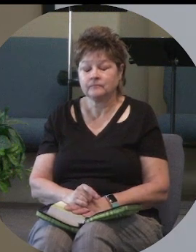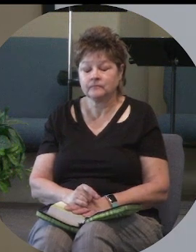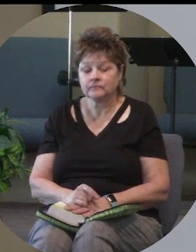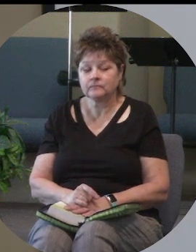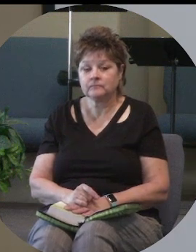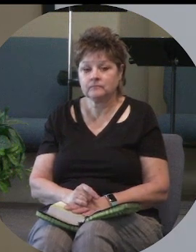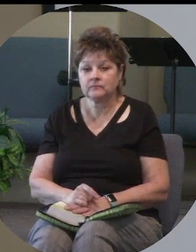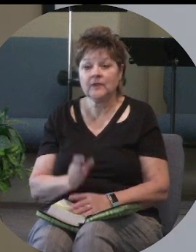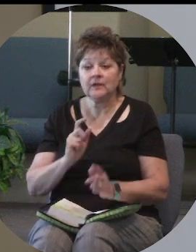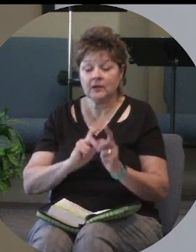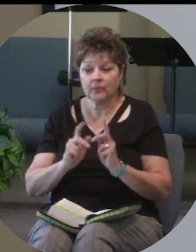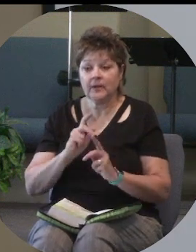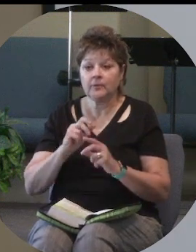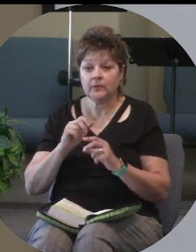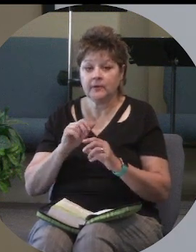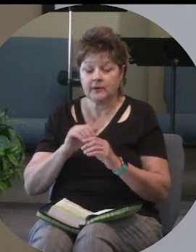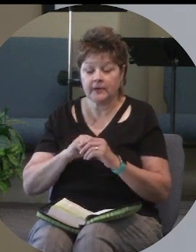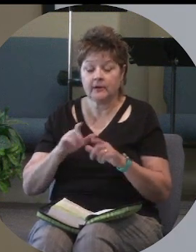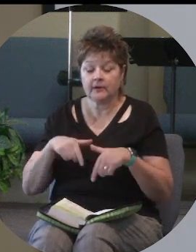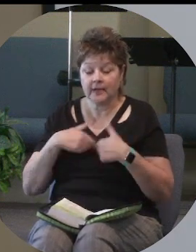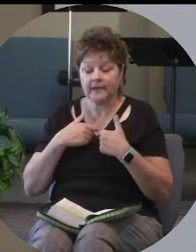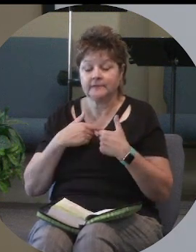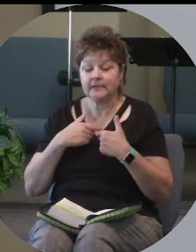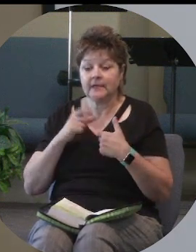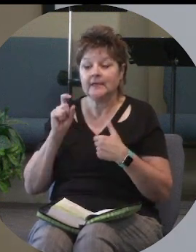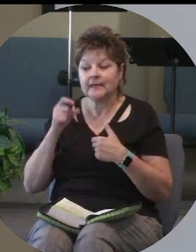And there are people in our lives that need to know that peace.